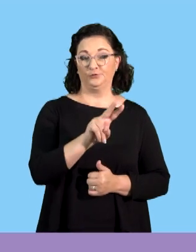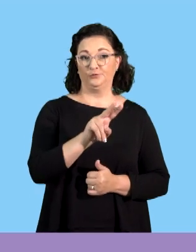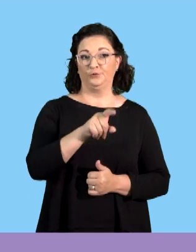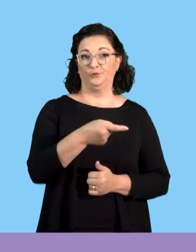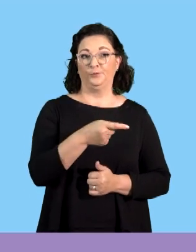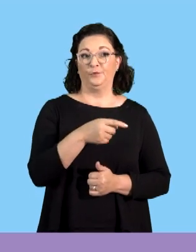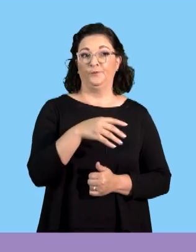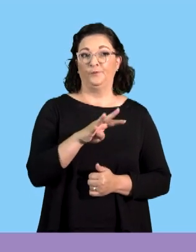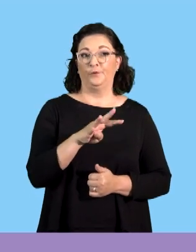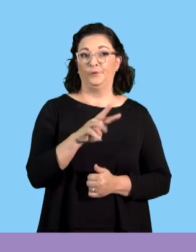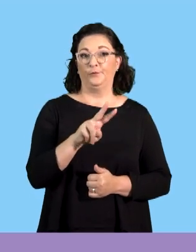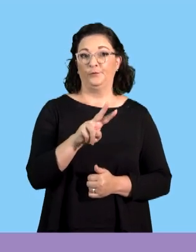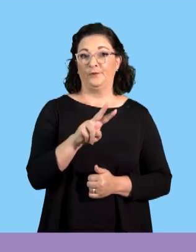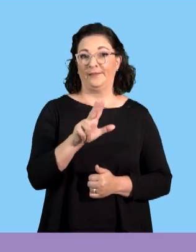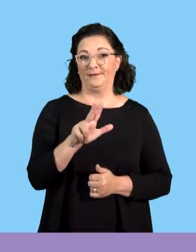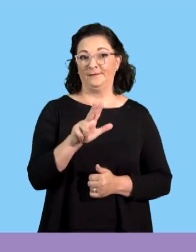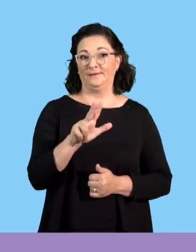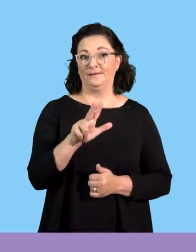be